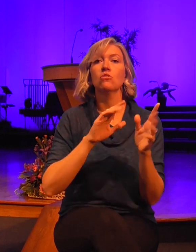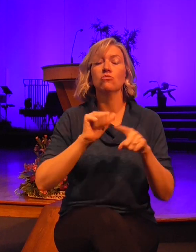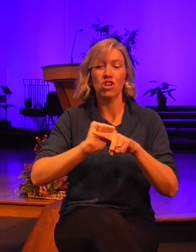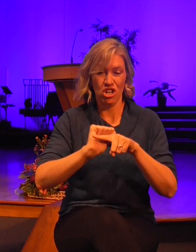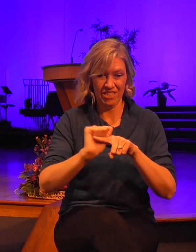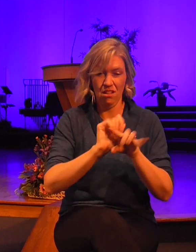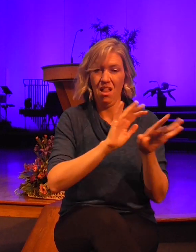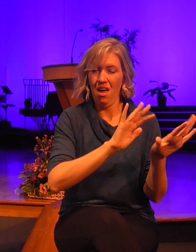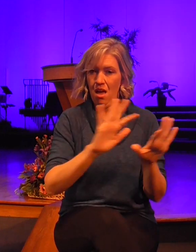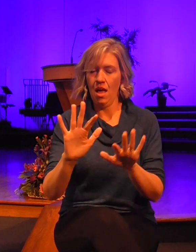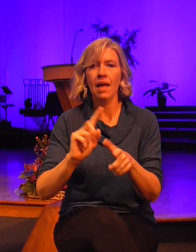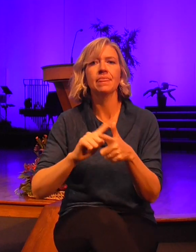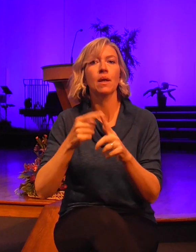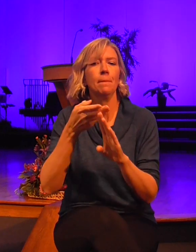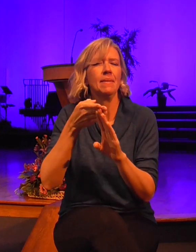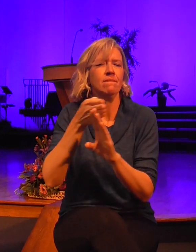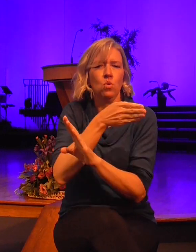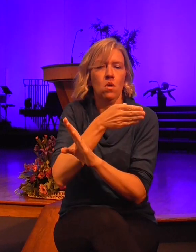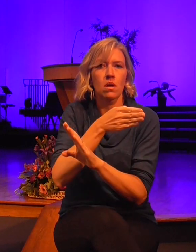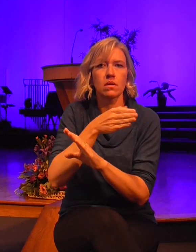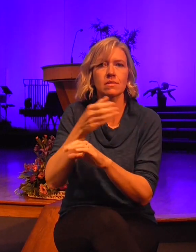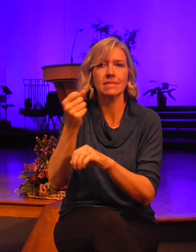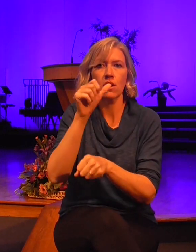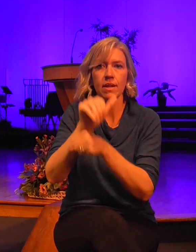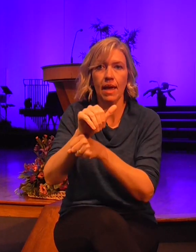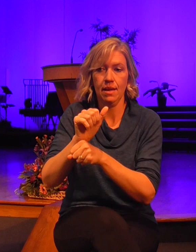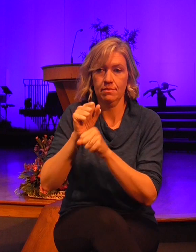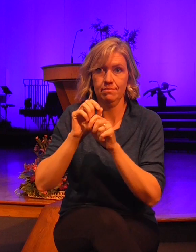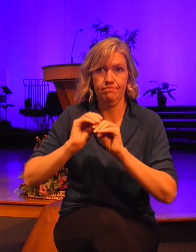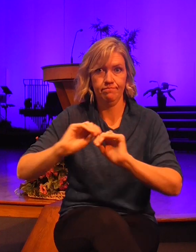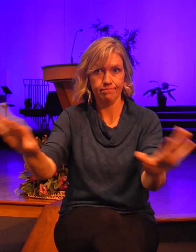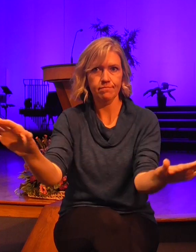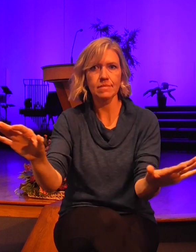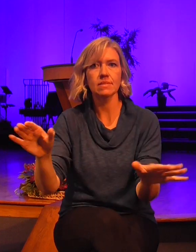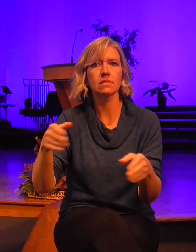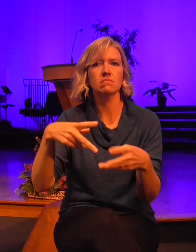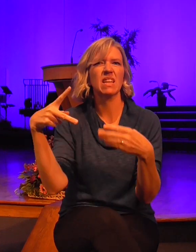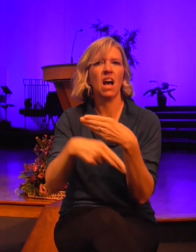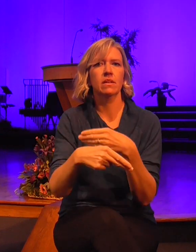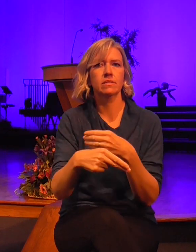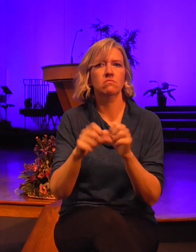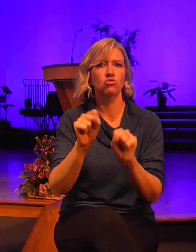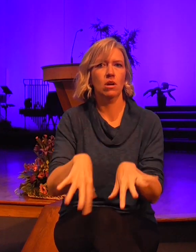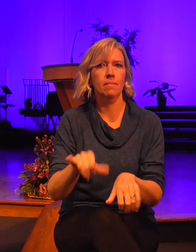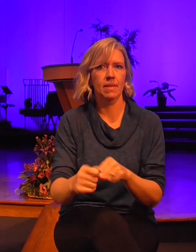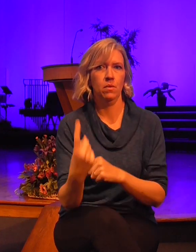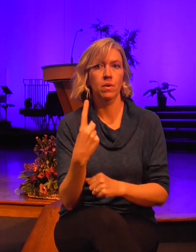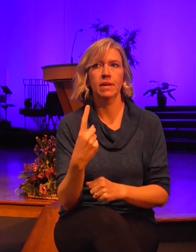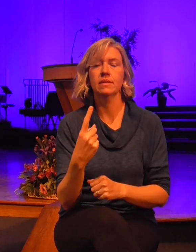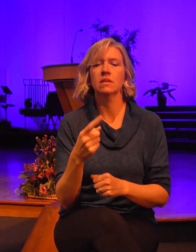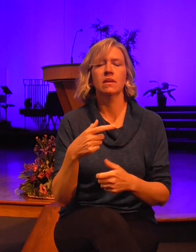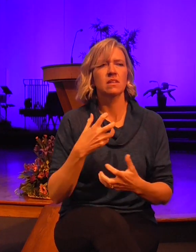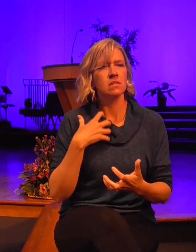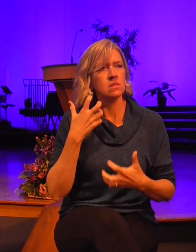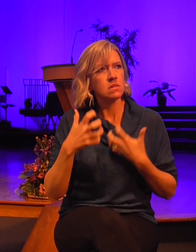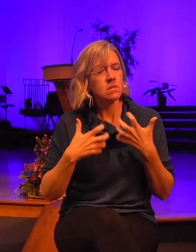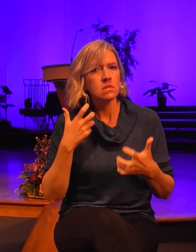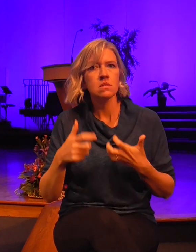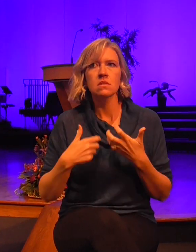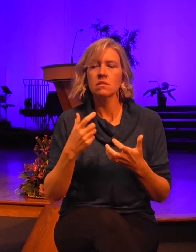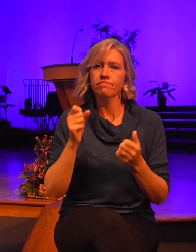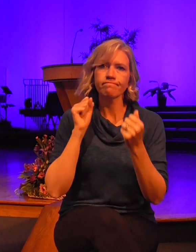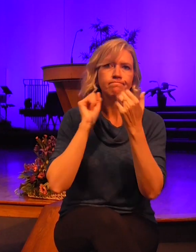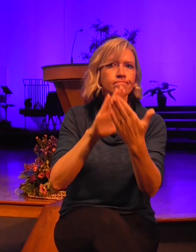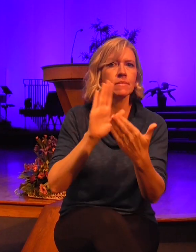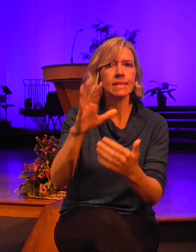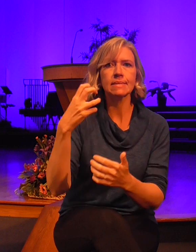air. Larry was infuriated, and he decided to give his boss a piece of his mind. "I quit," he said. "This is all a